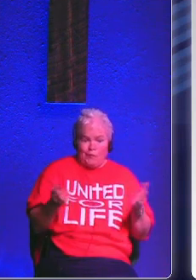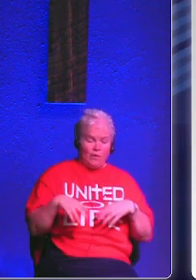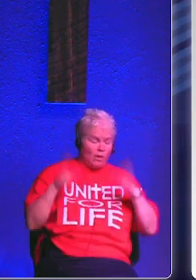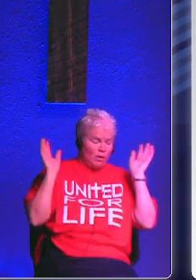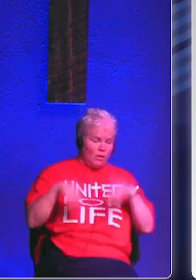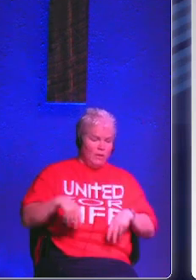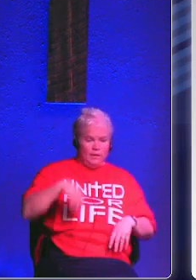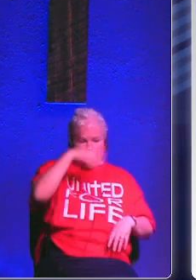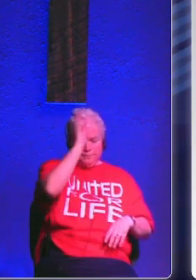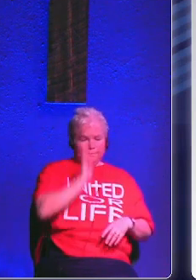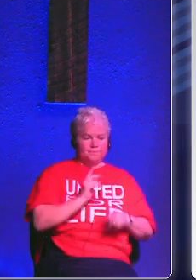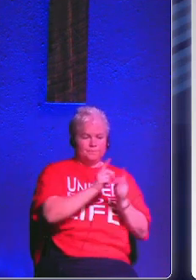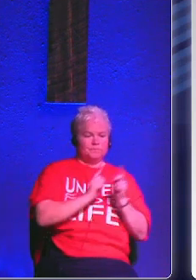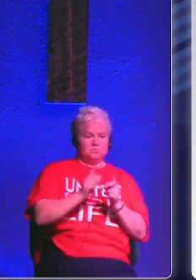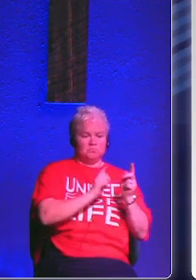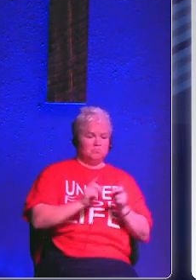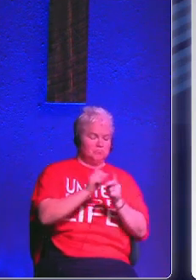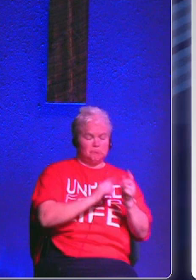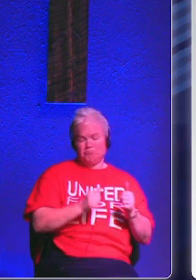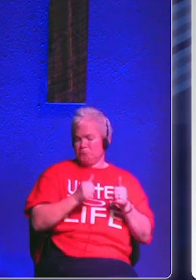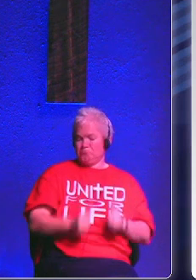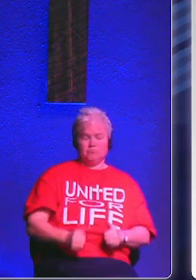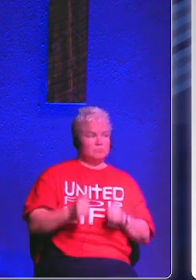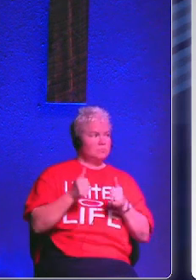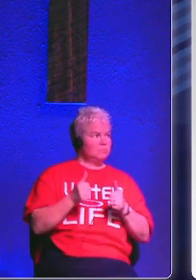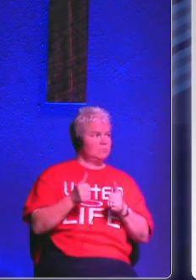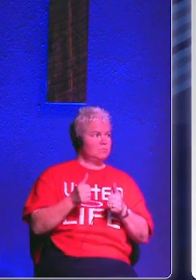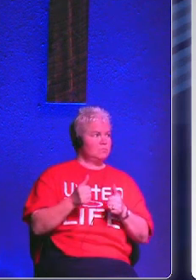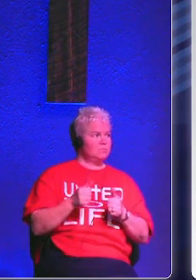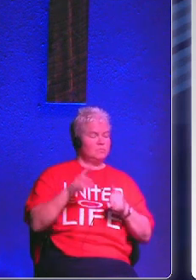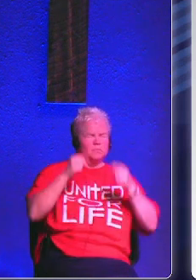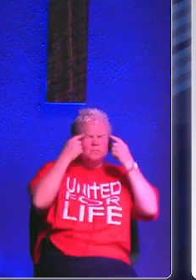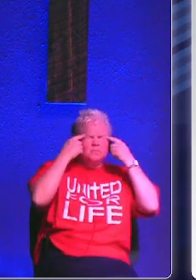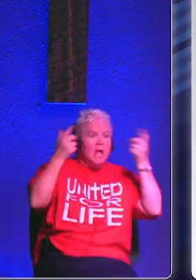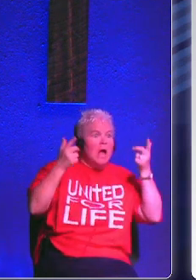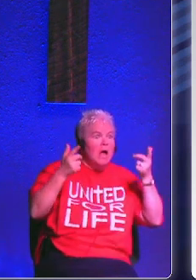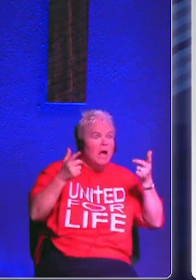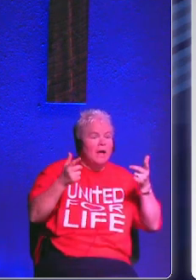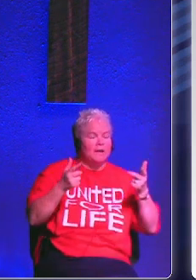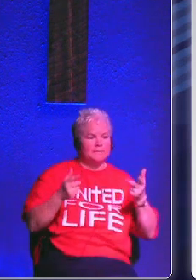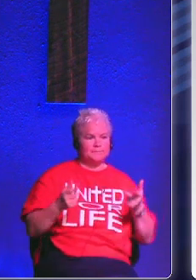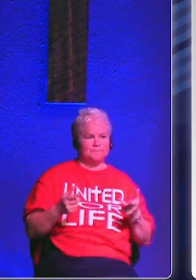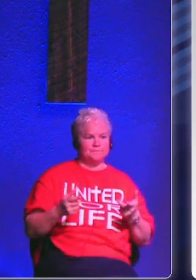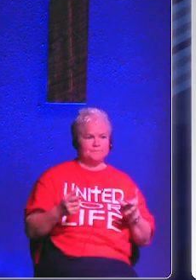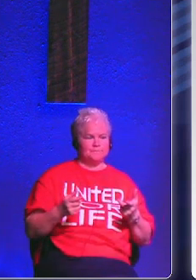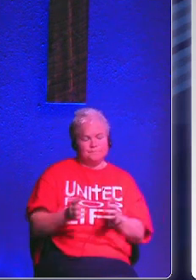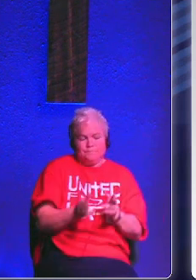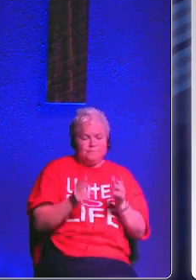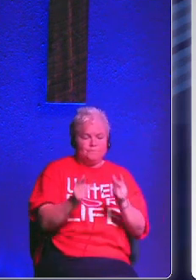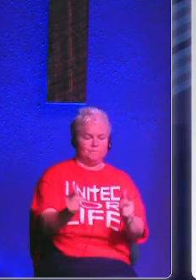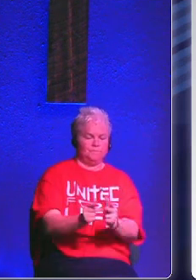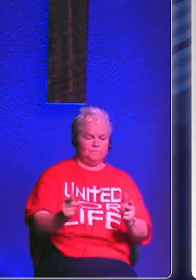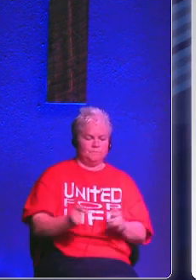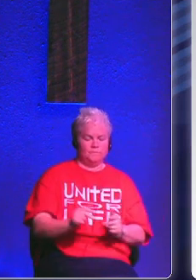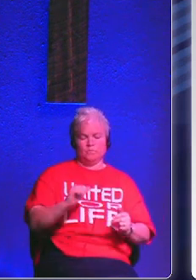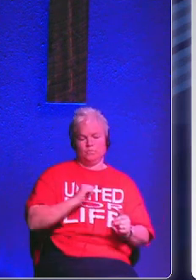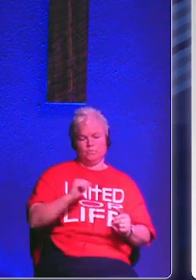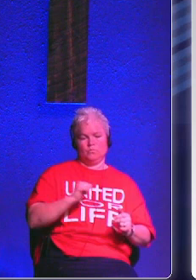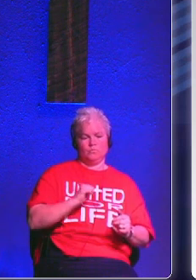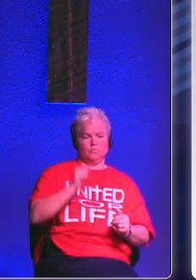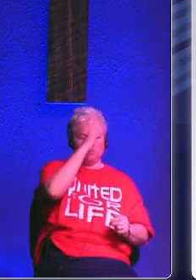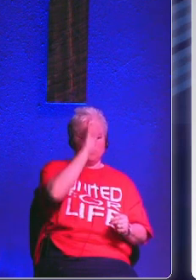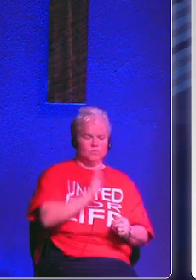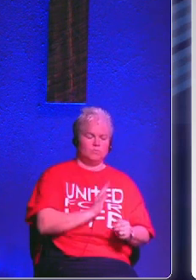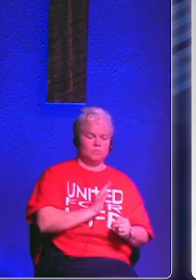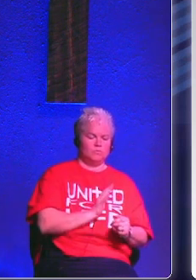to, but God's not doing anything in my life, you got to open your eyes. You got to position yourself, because God so